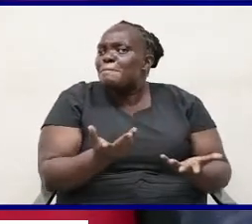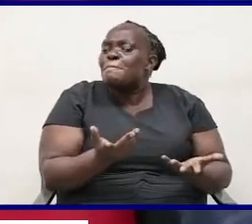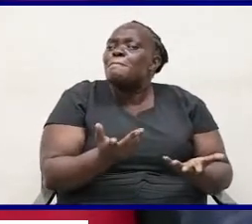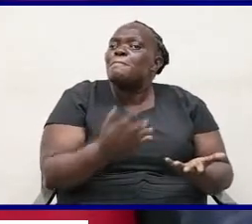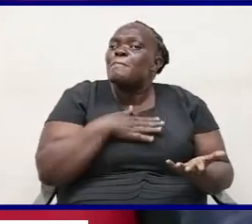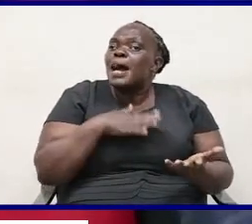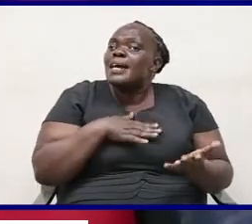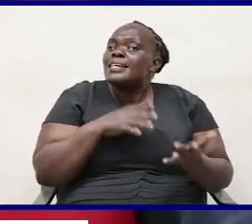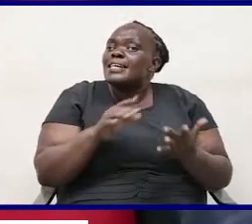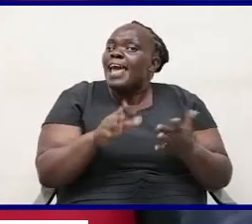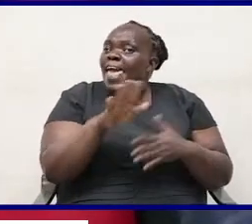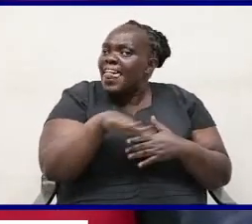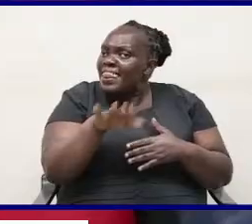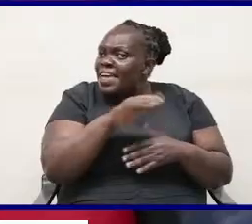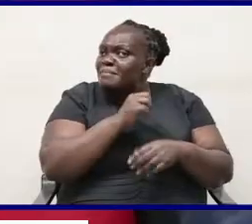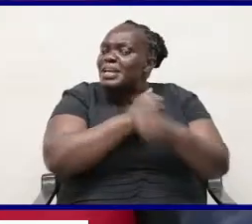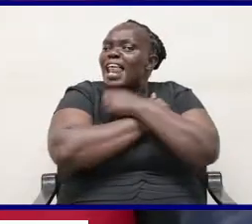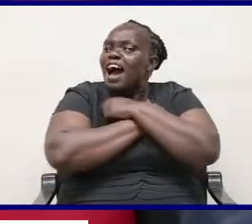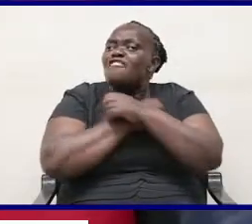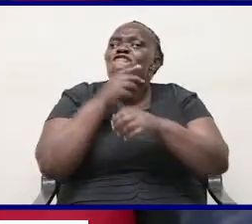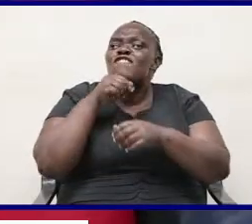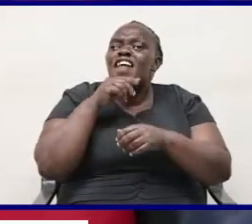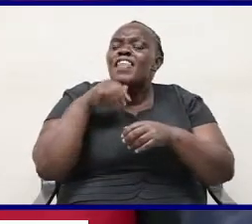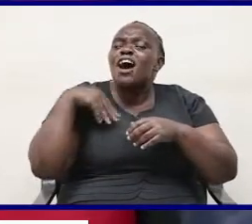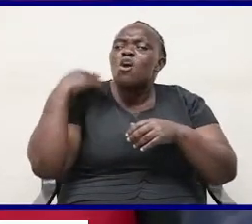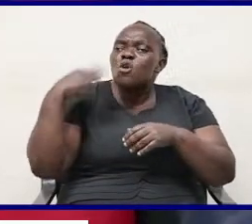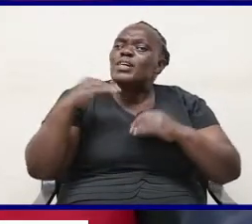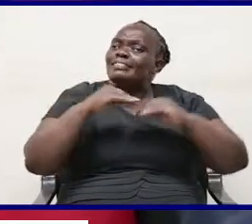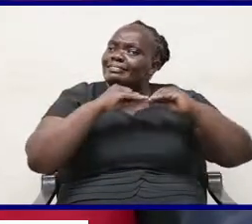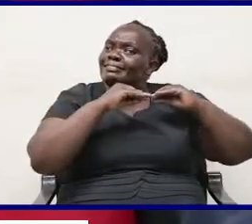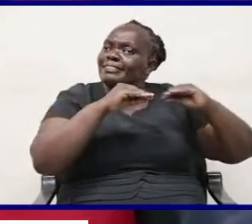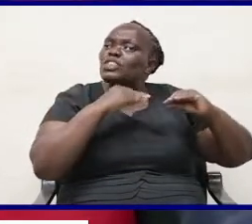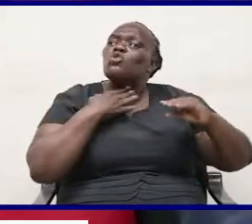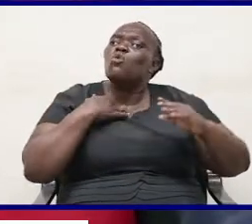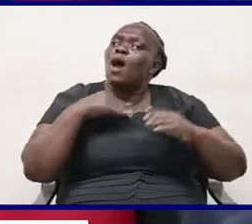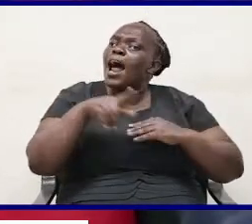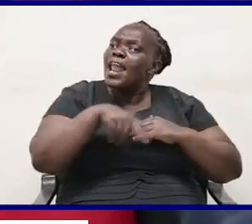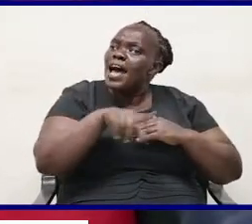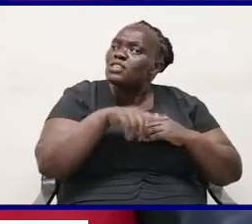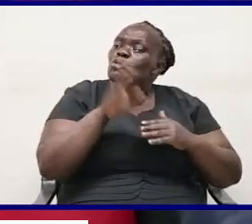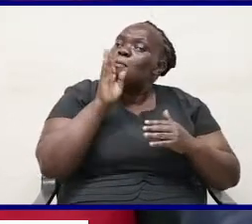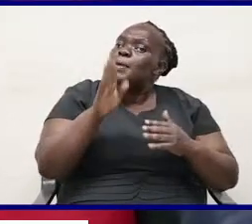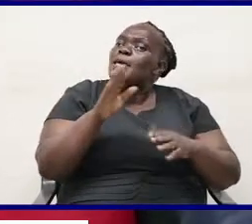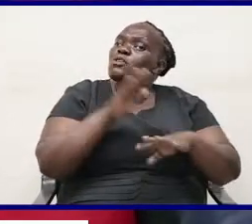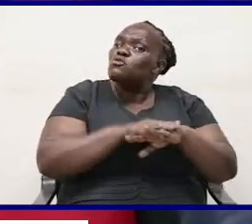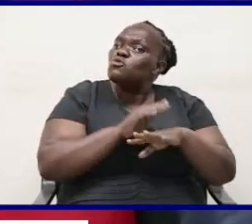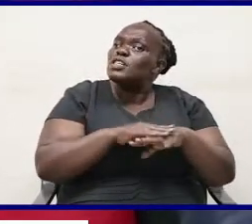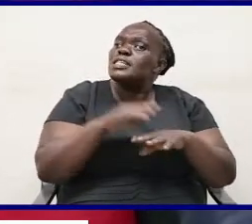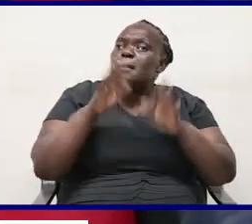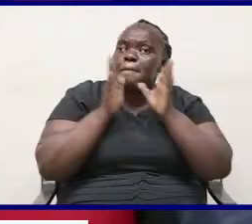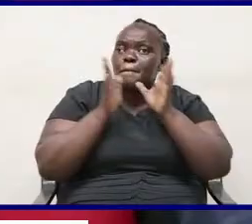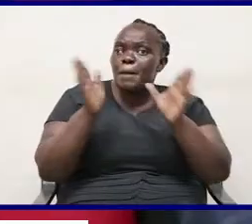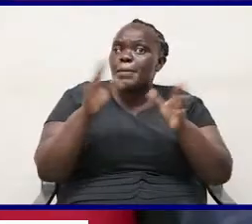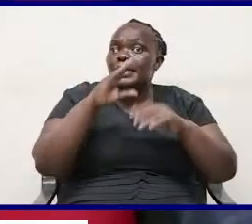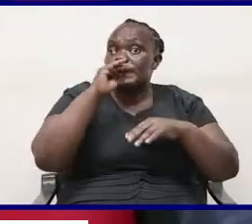of my specialties because my father would always wanted us to be very good public speakers.